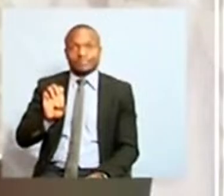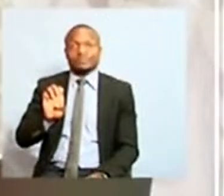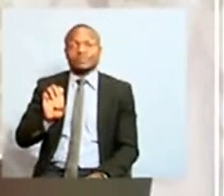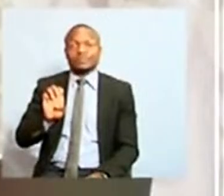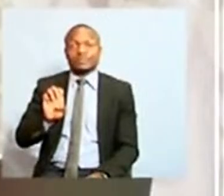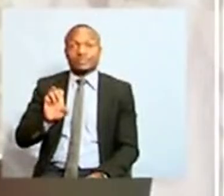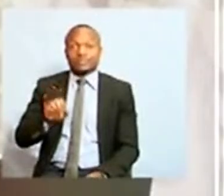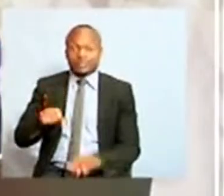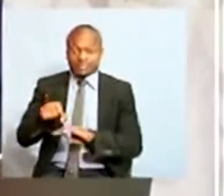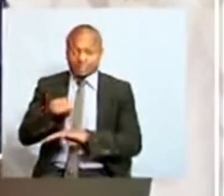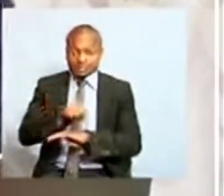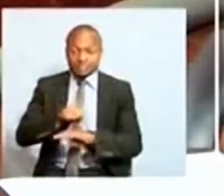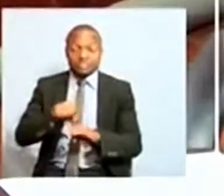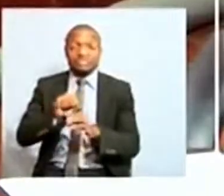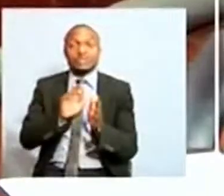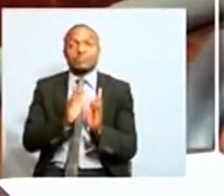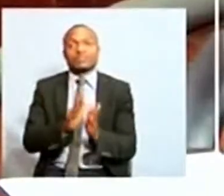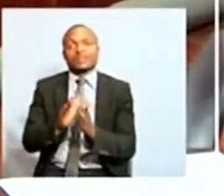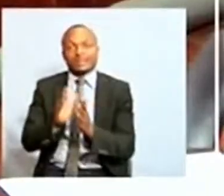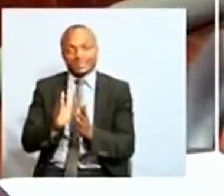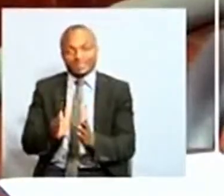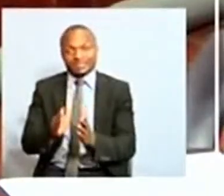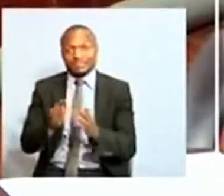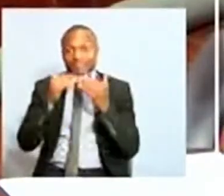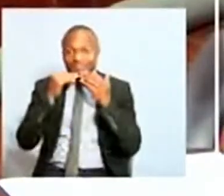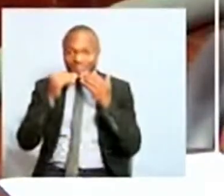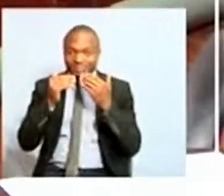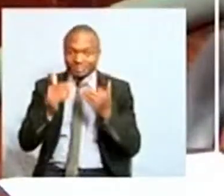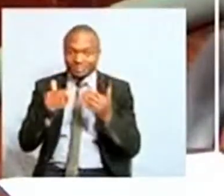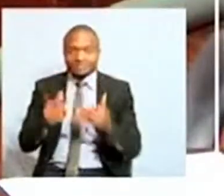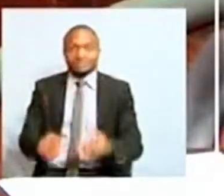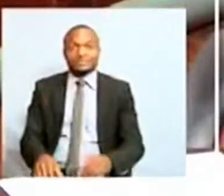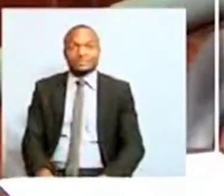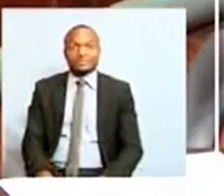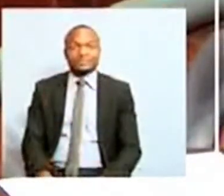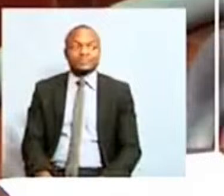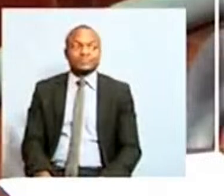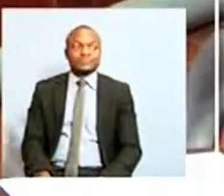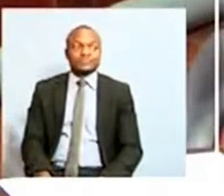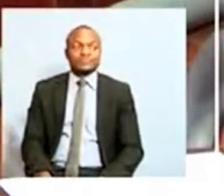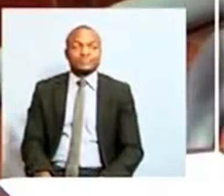in the Ministry. Thank you. Thank you.